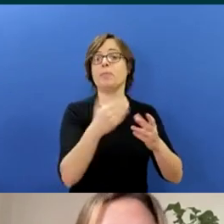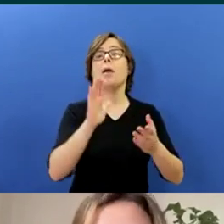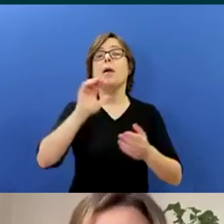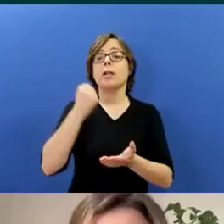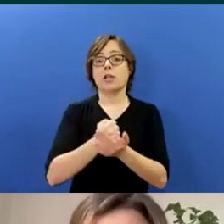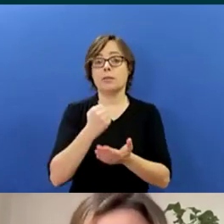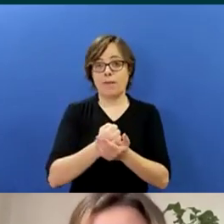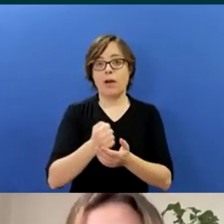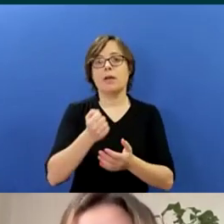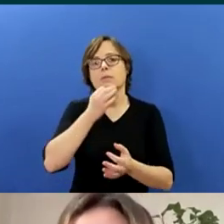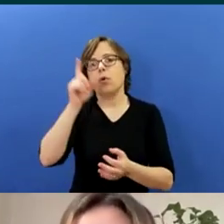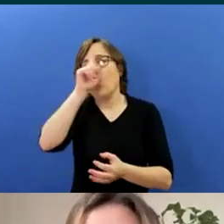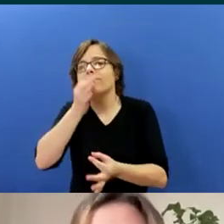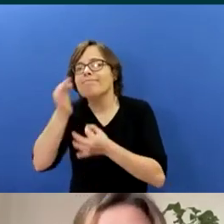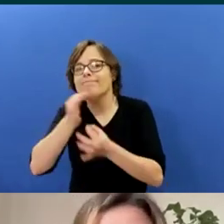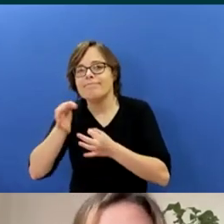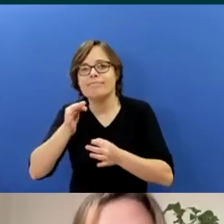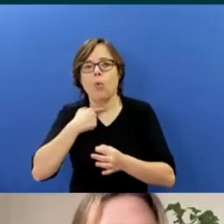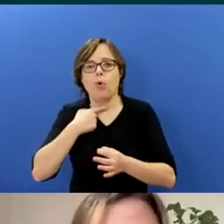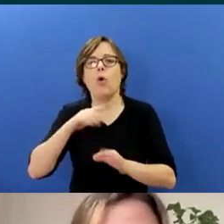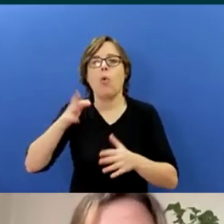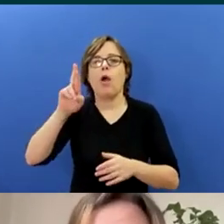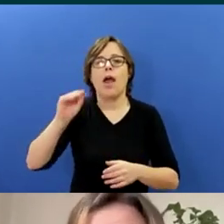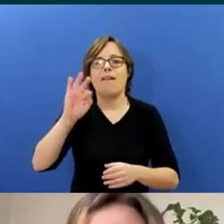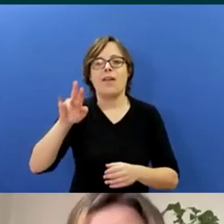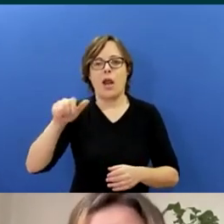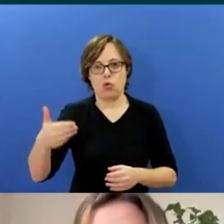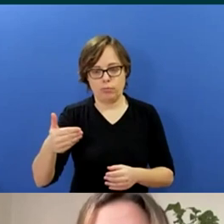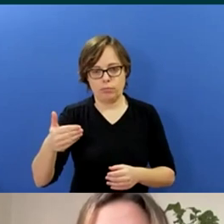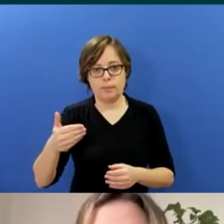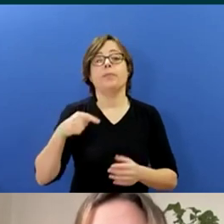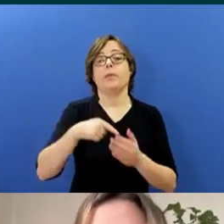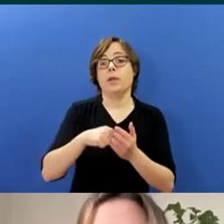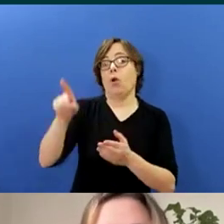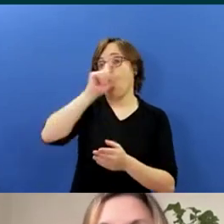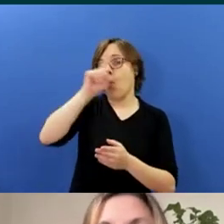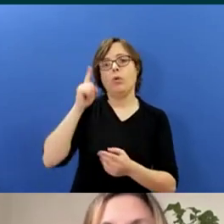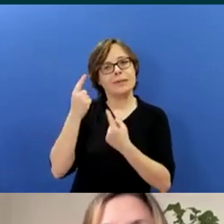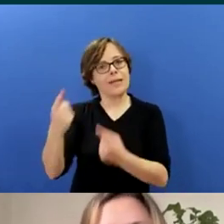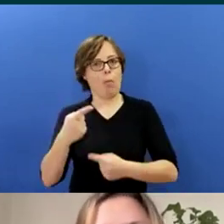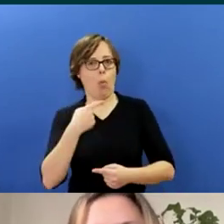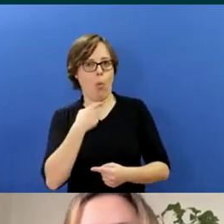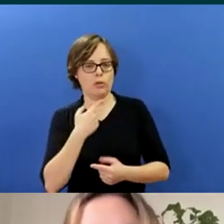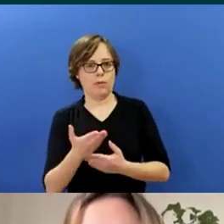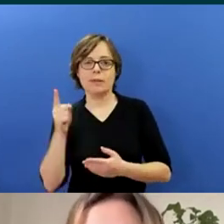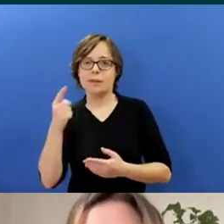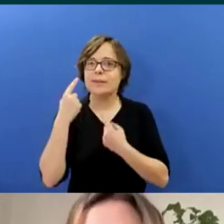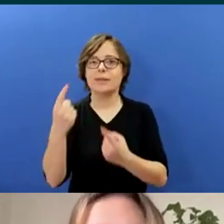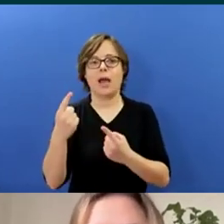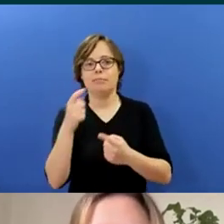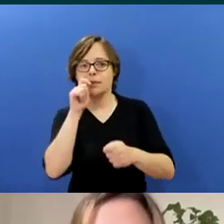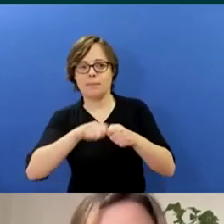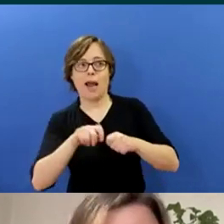to contest and vote on a decision made by our parliament. Indeed, if 50,000